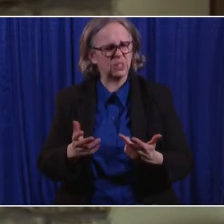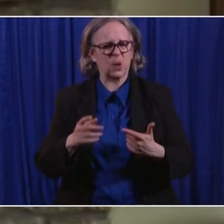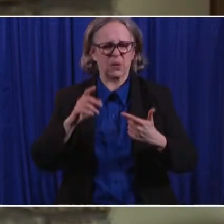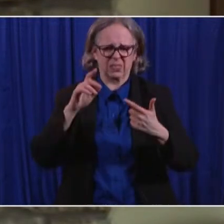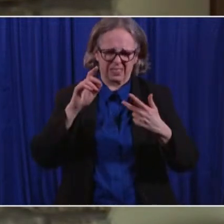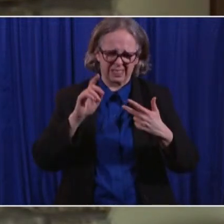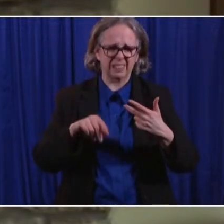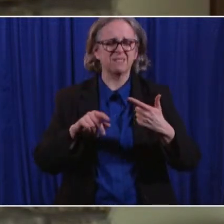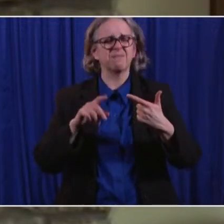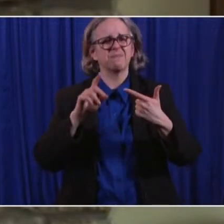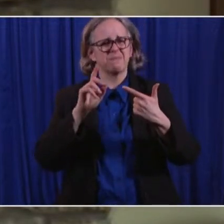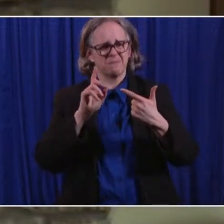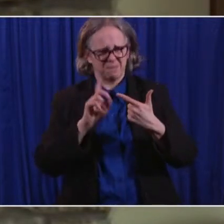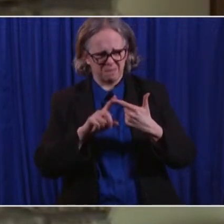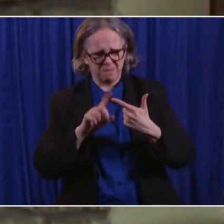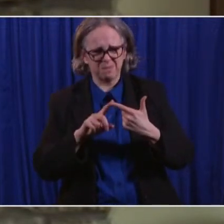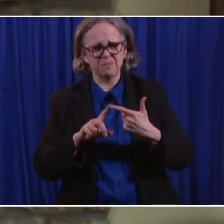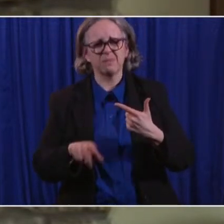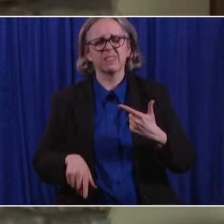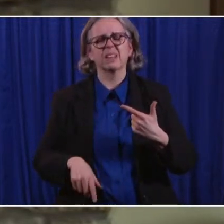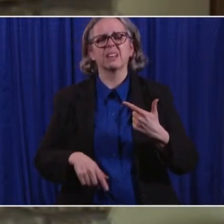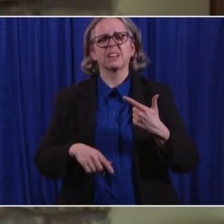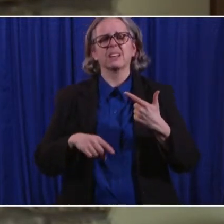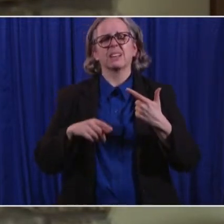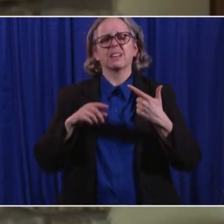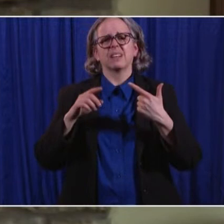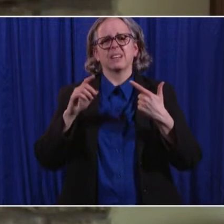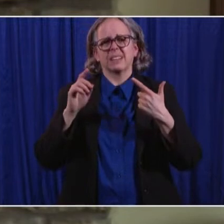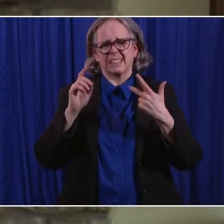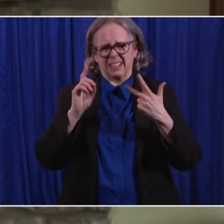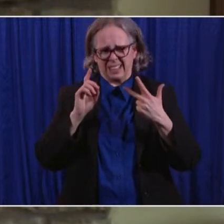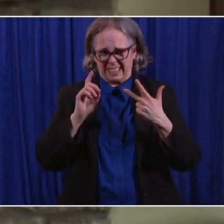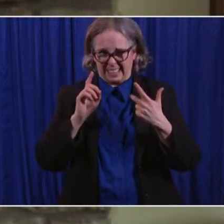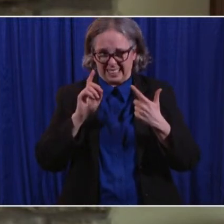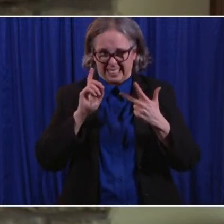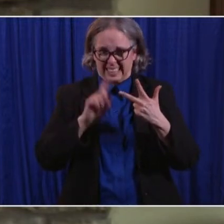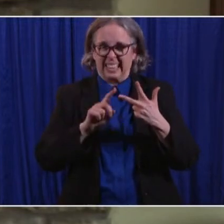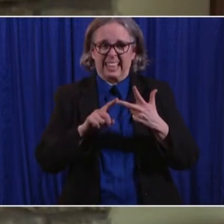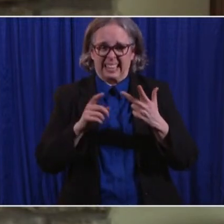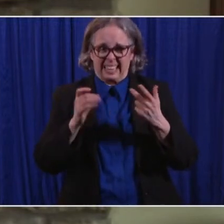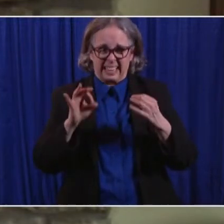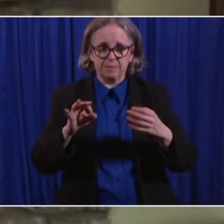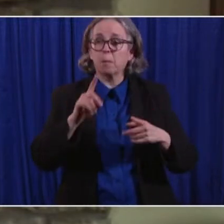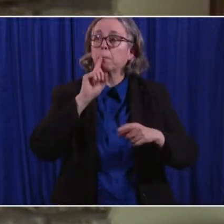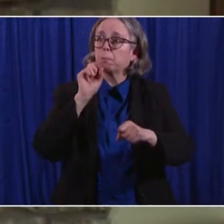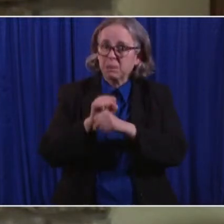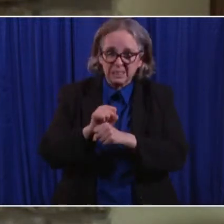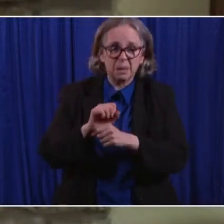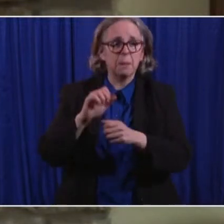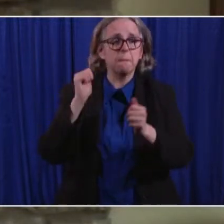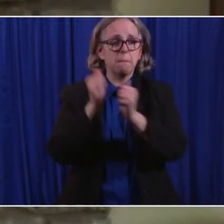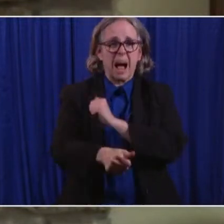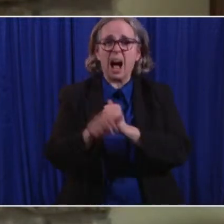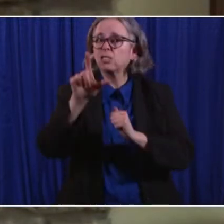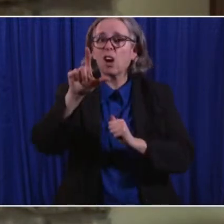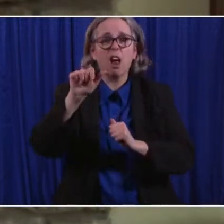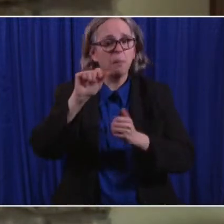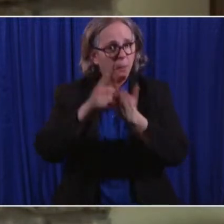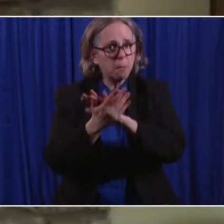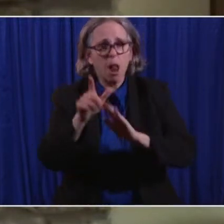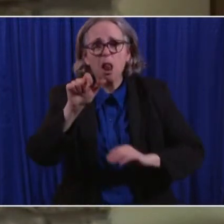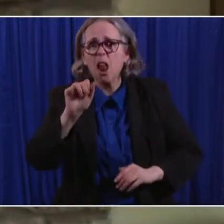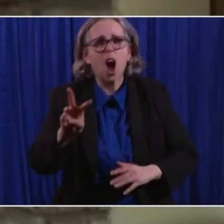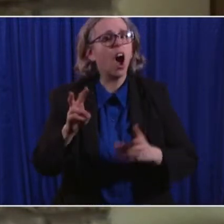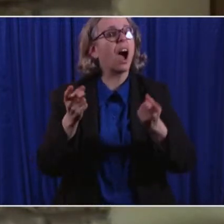And let me go to what the bill would do if it became law. One of the parts of the